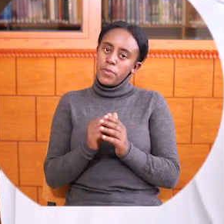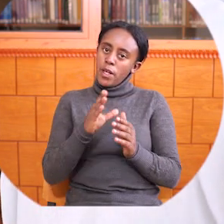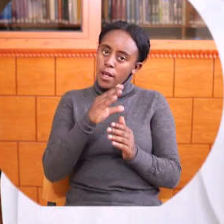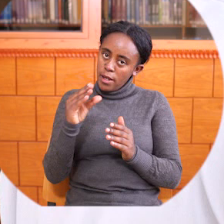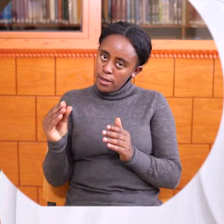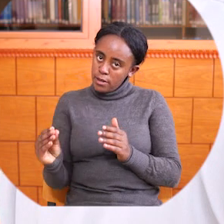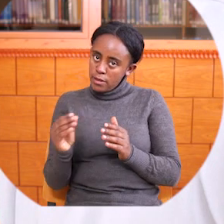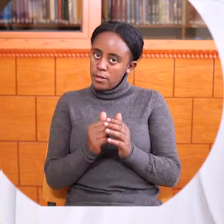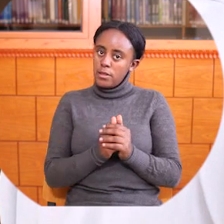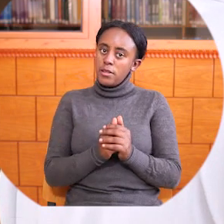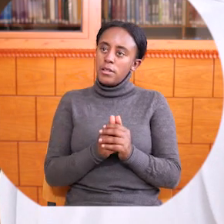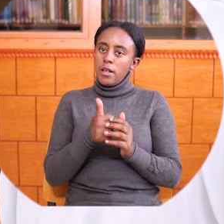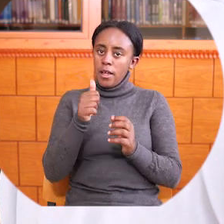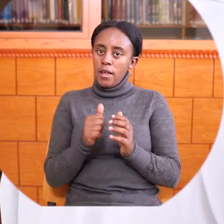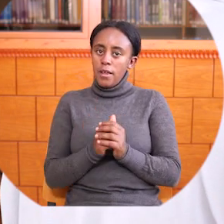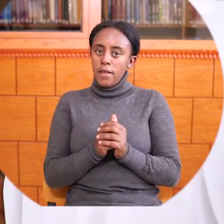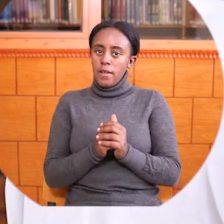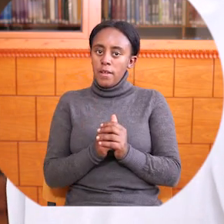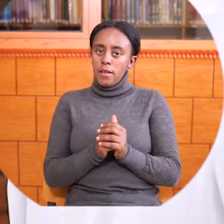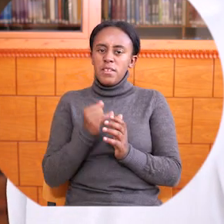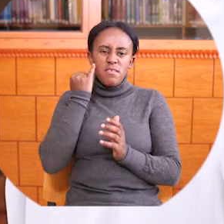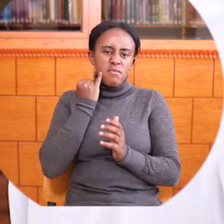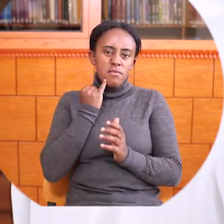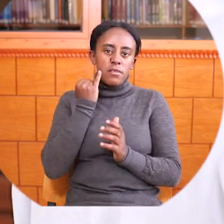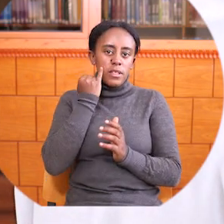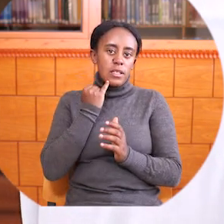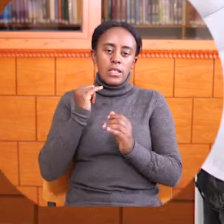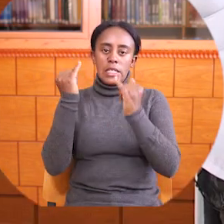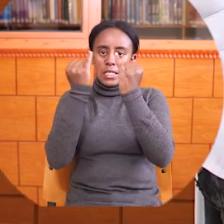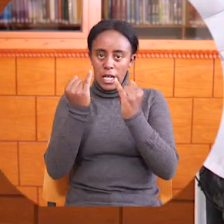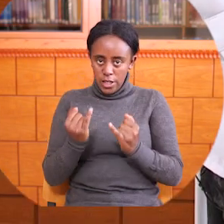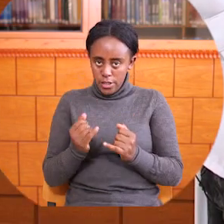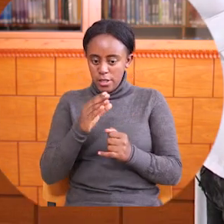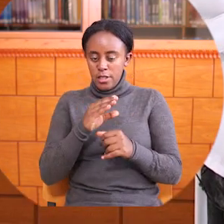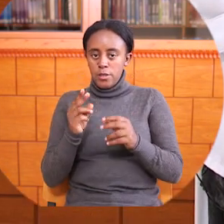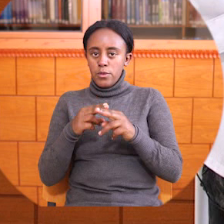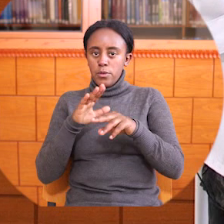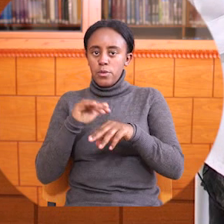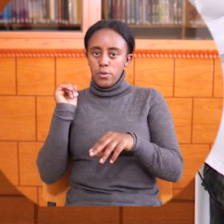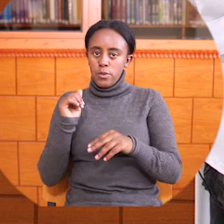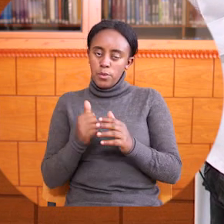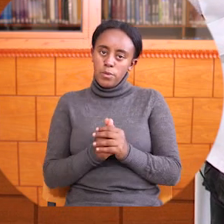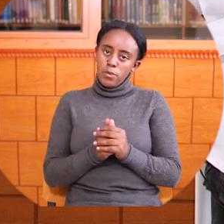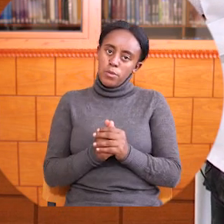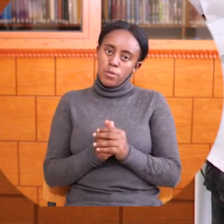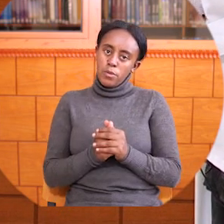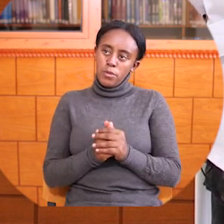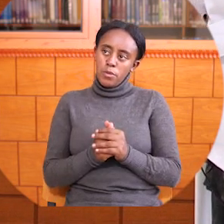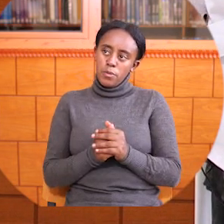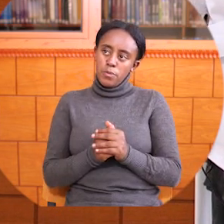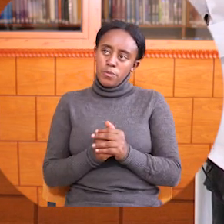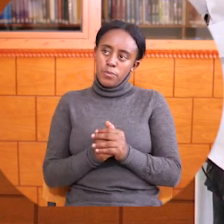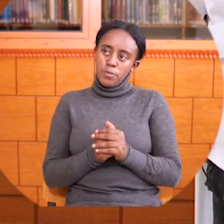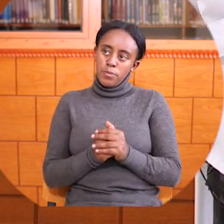And a very fine, teeny structure is called root hair.